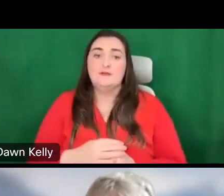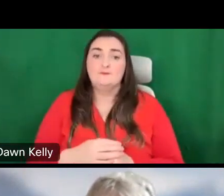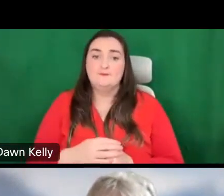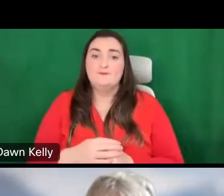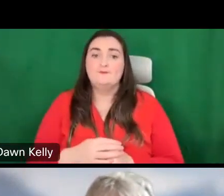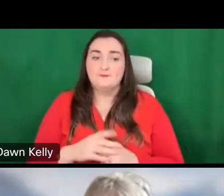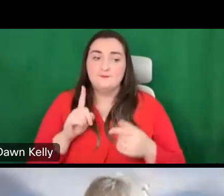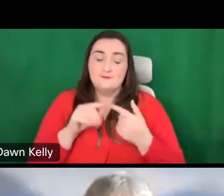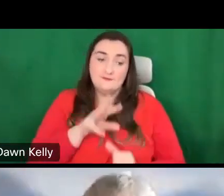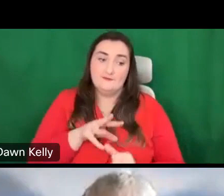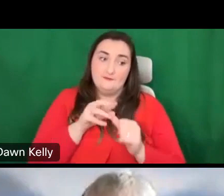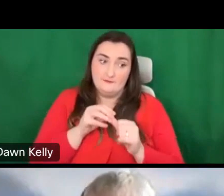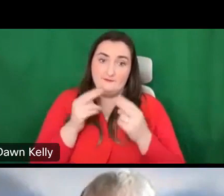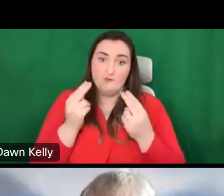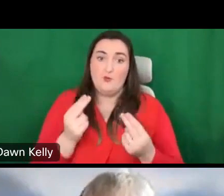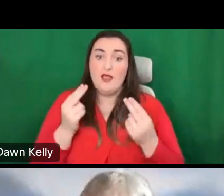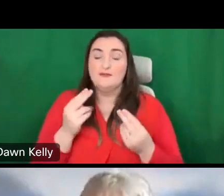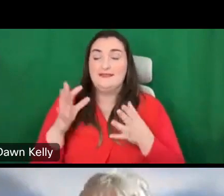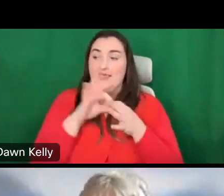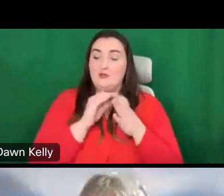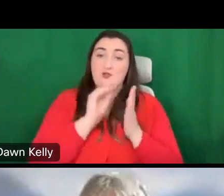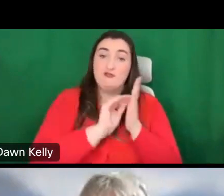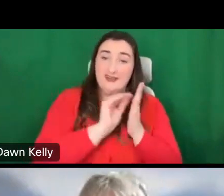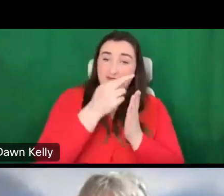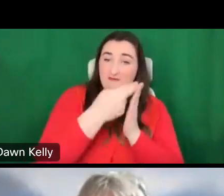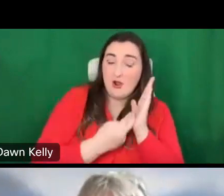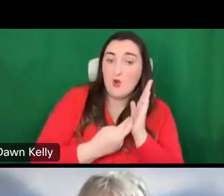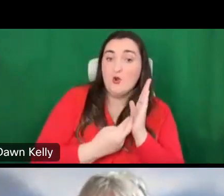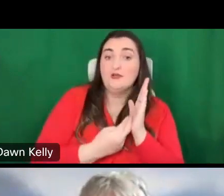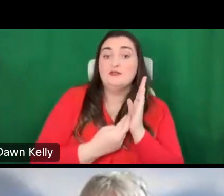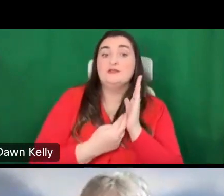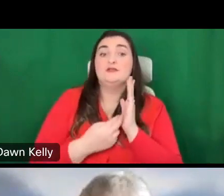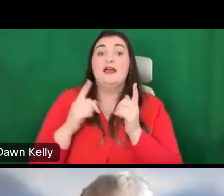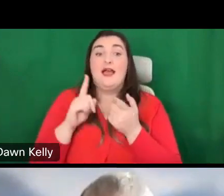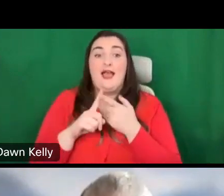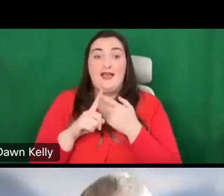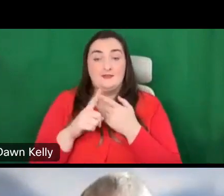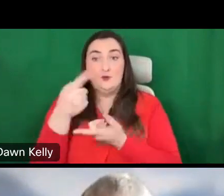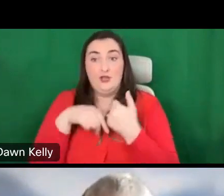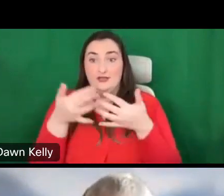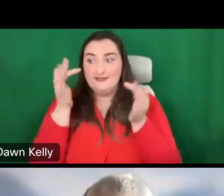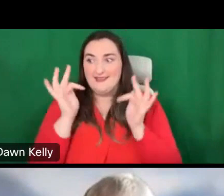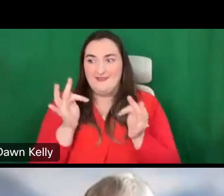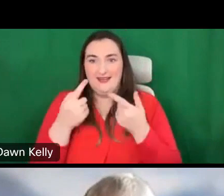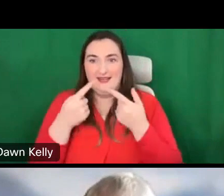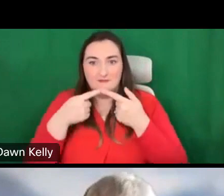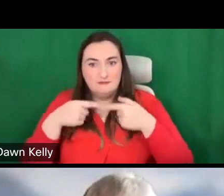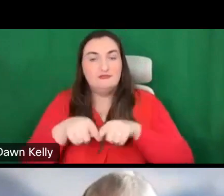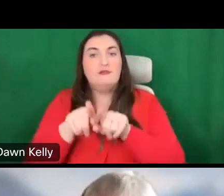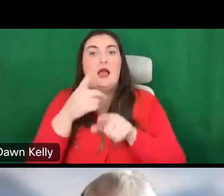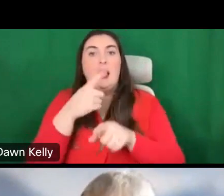specific requirements around the kind of written record and the meeting and that. And we're definitely aligning our open disclosure